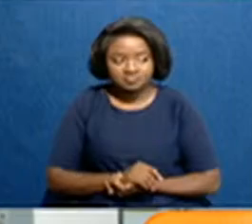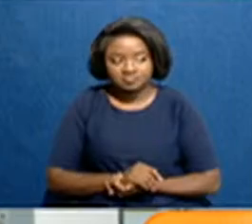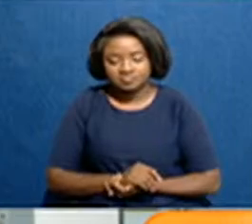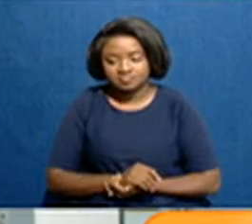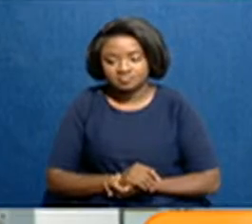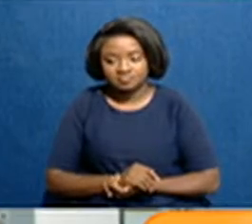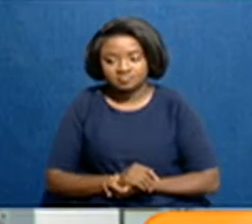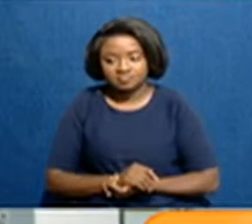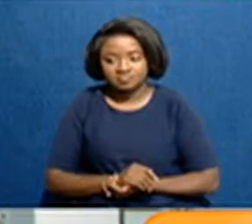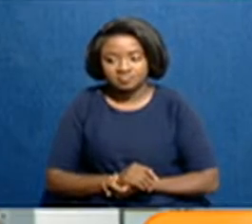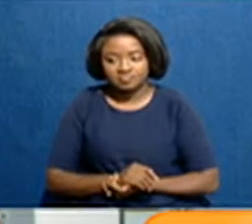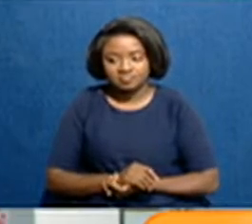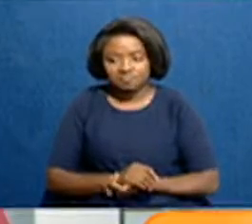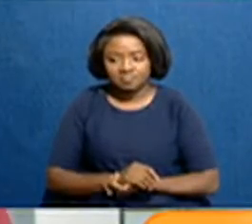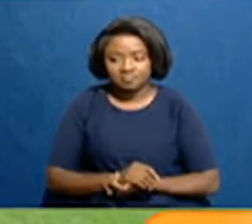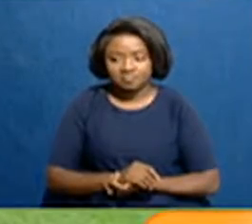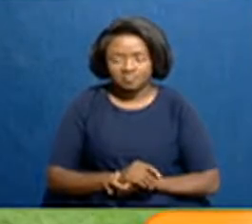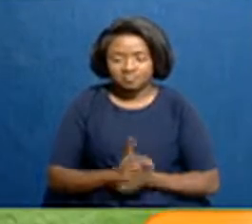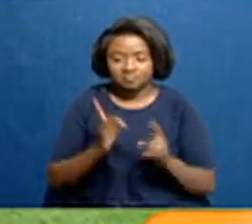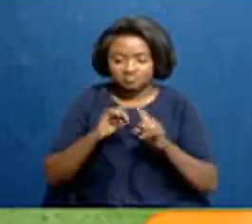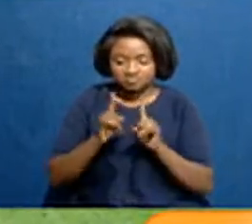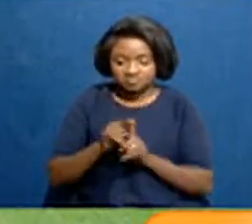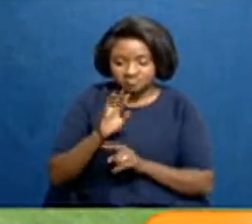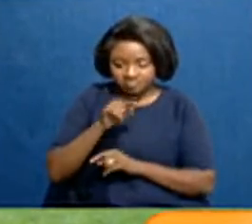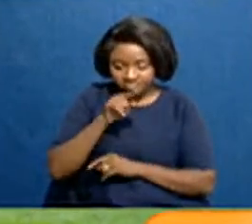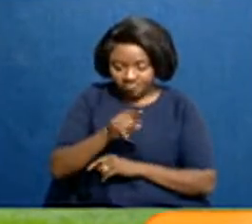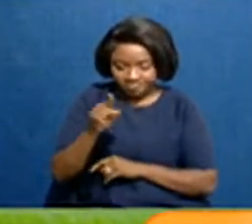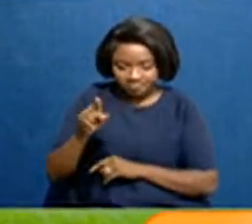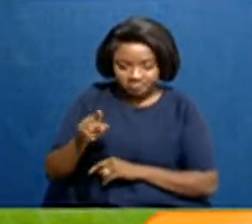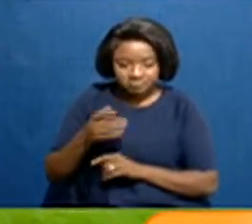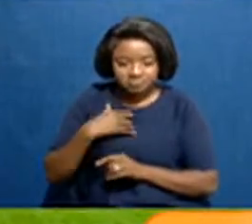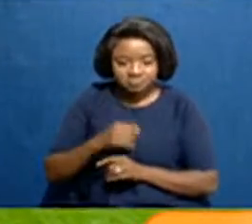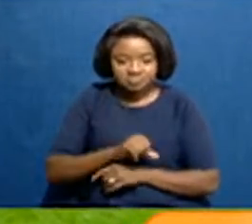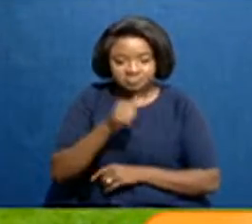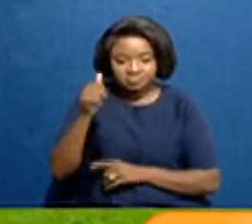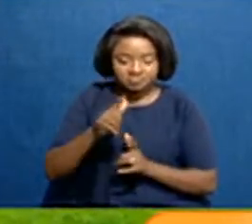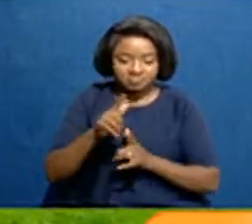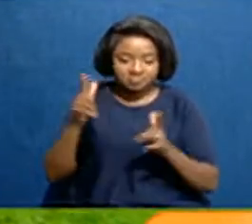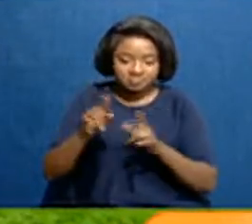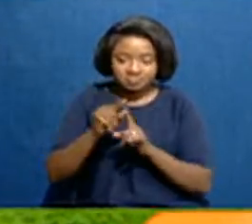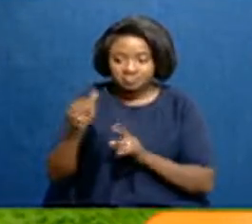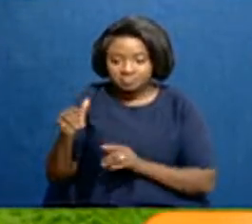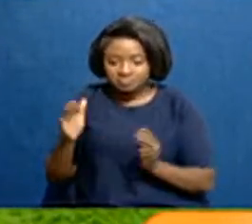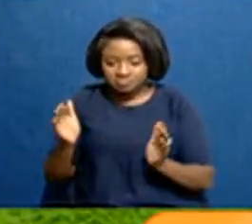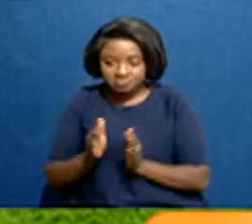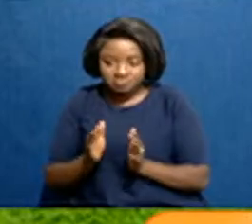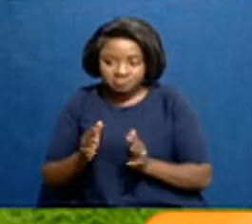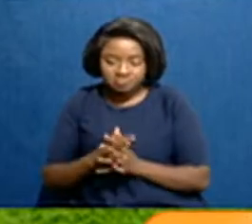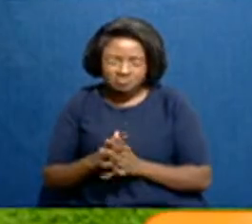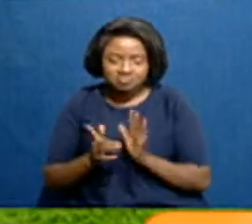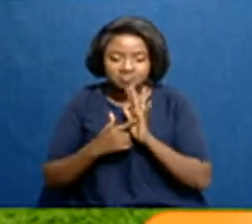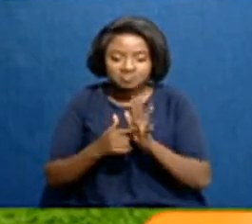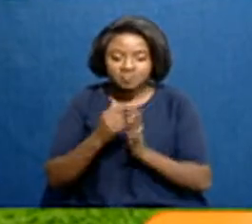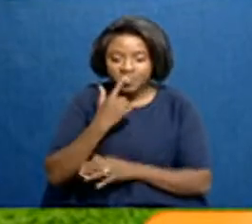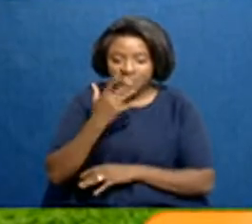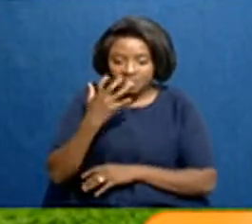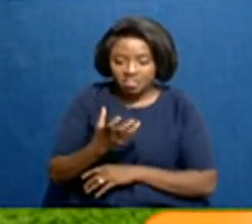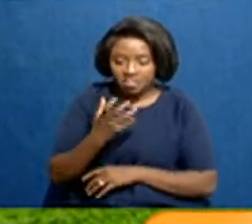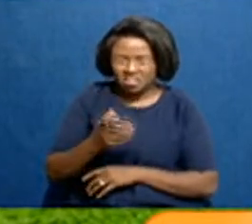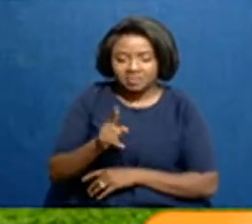We are, of course, among those crops there are bigger and smaller crops. For example, tomatoes is a very